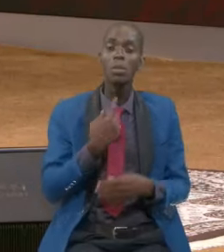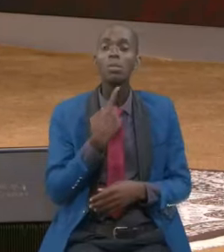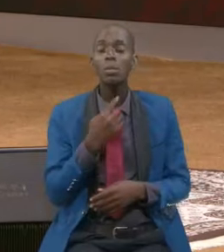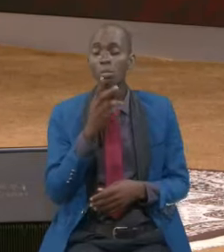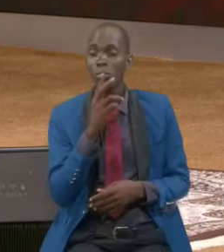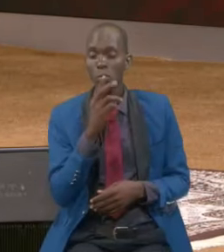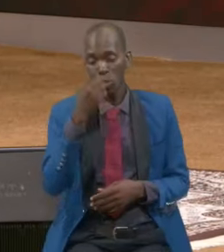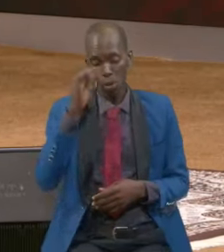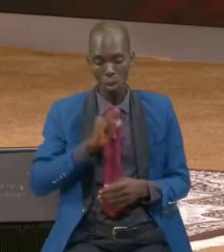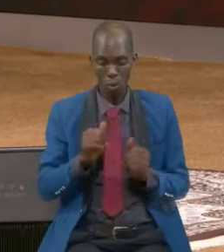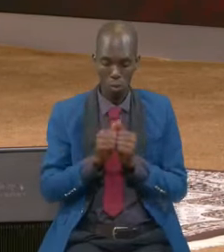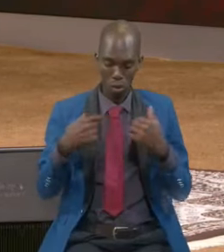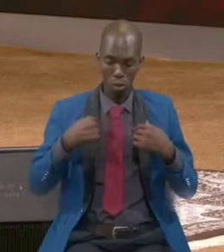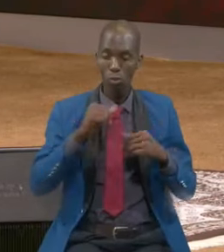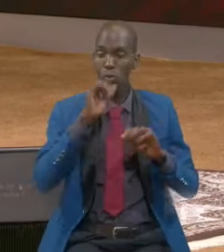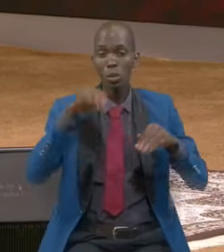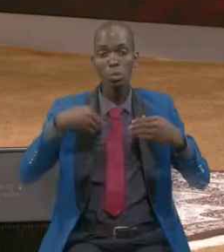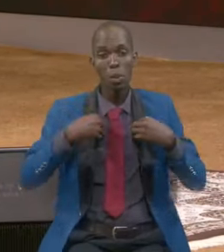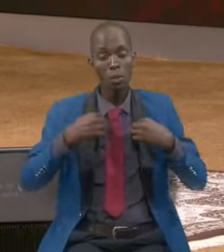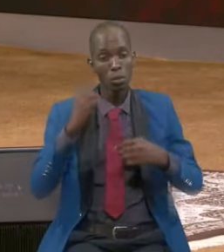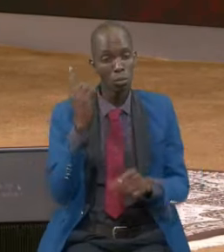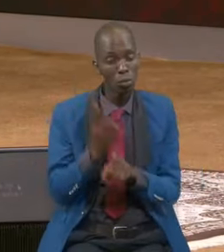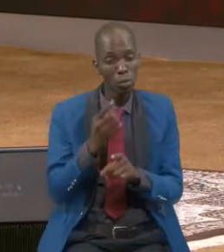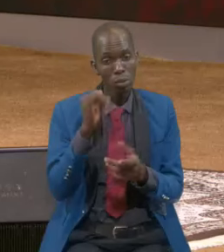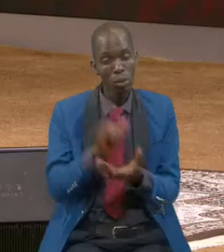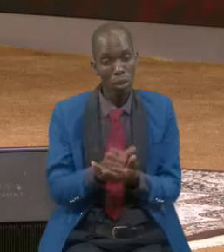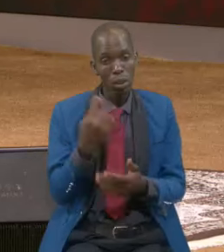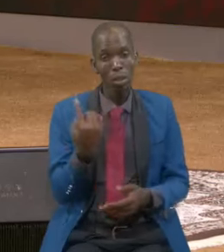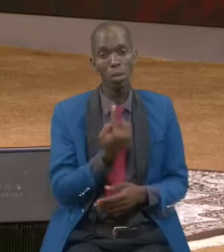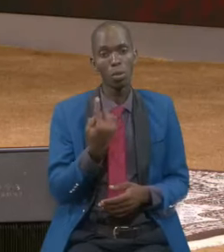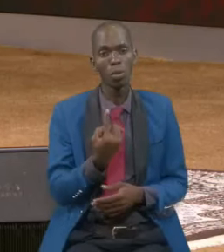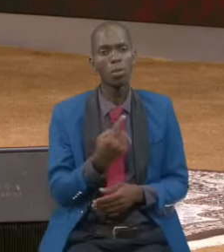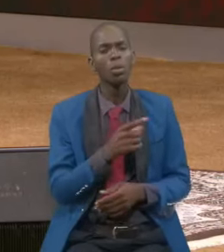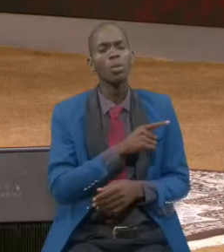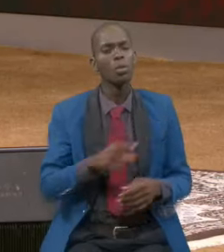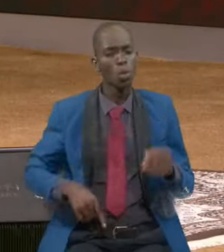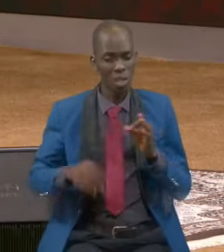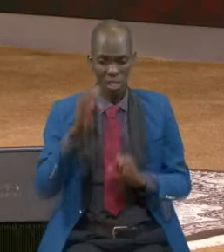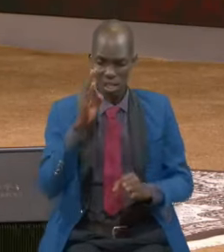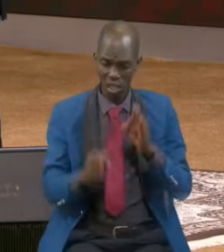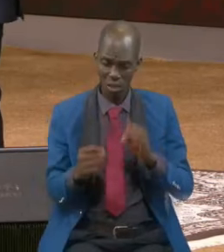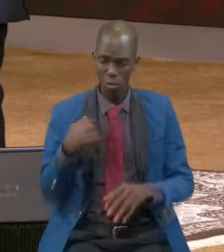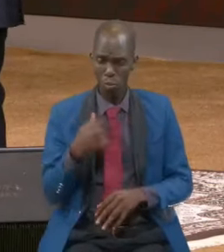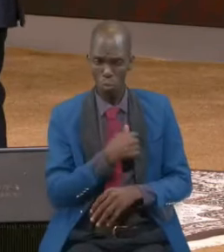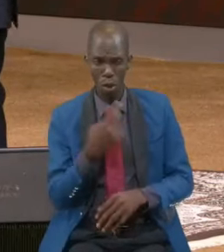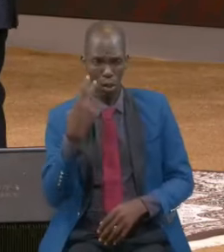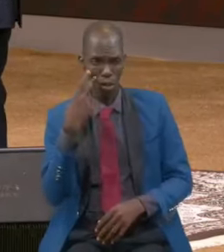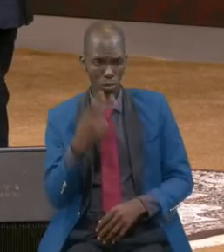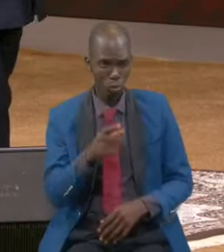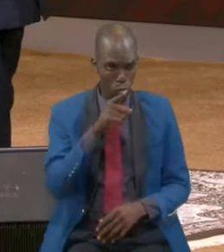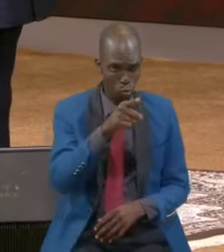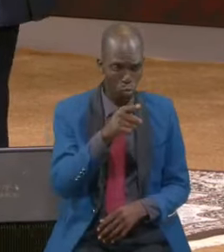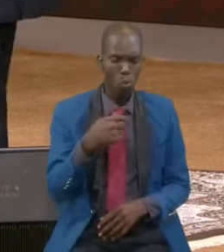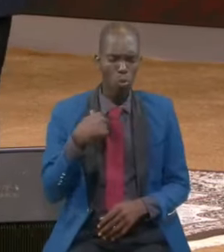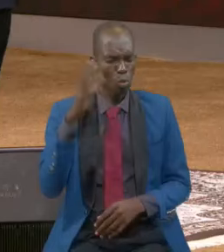was naked, you didn't clothe me. Lord, if we saw you in that condition, we will